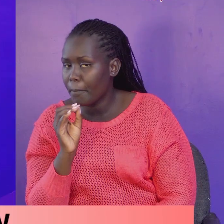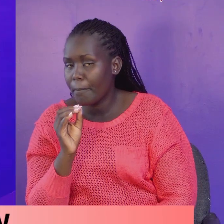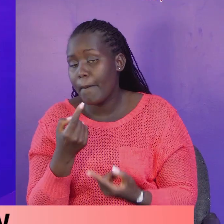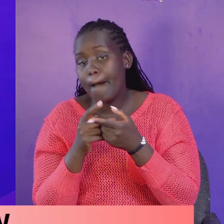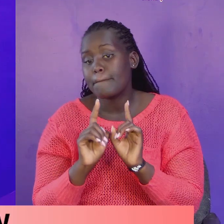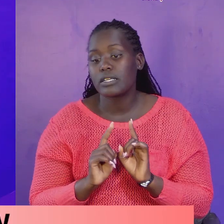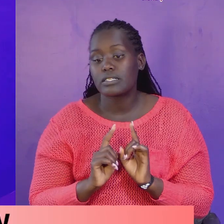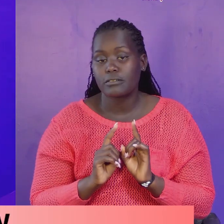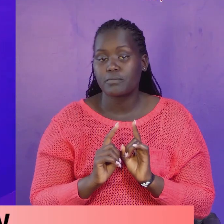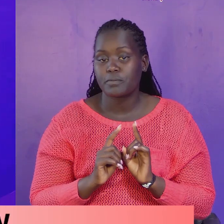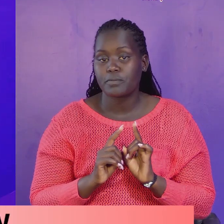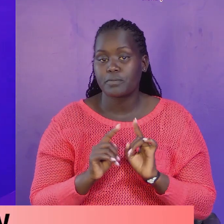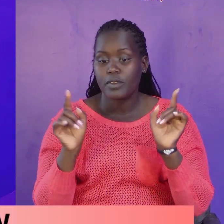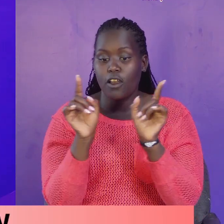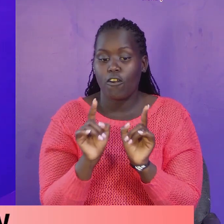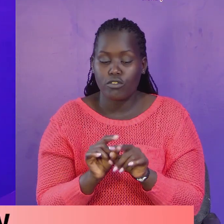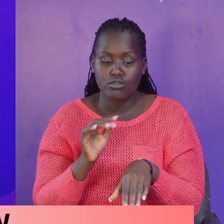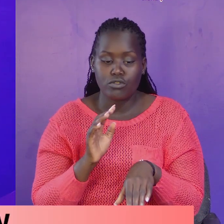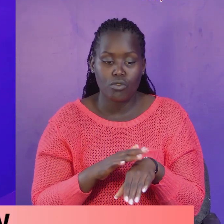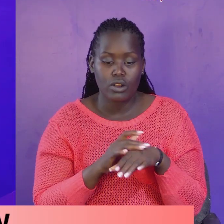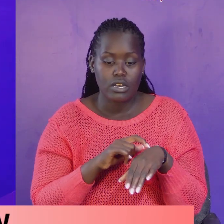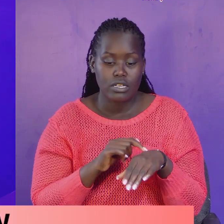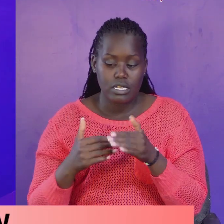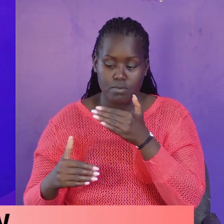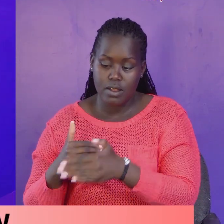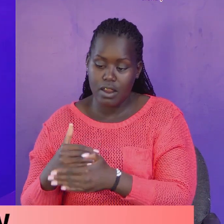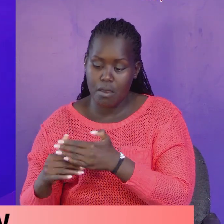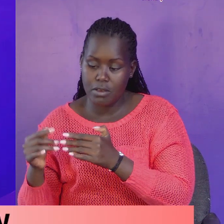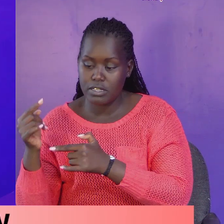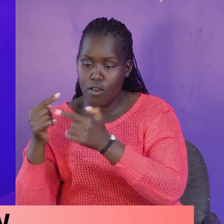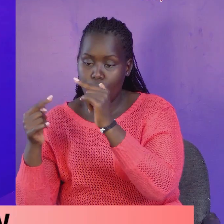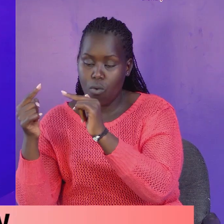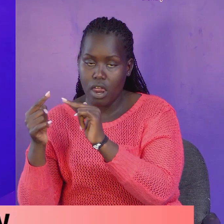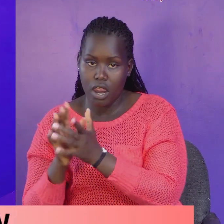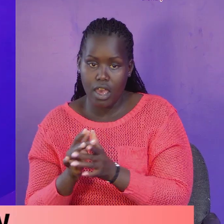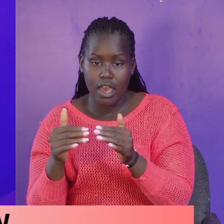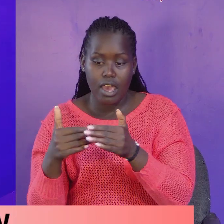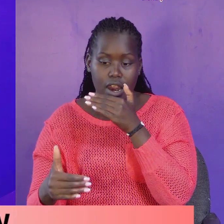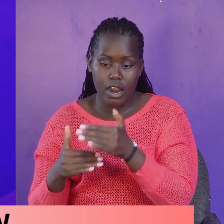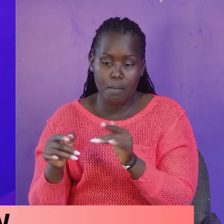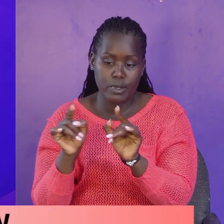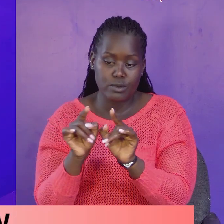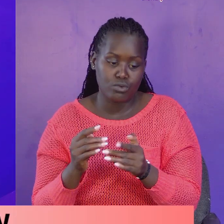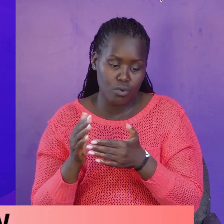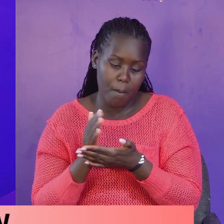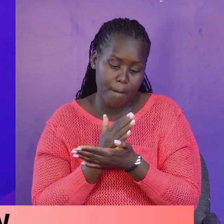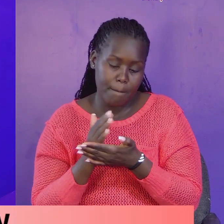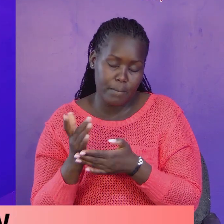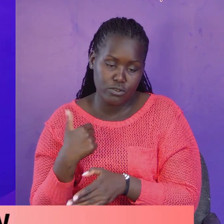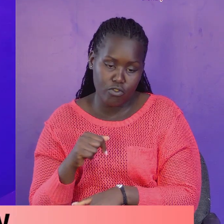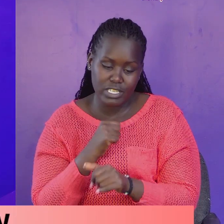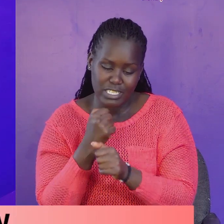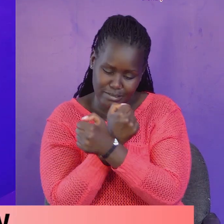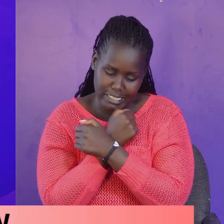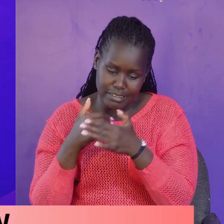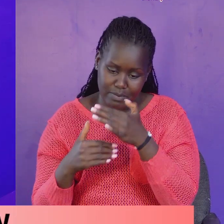but it is also good when our neighbors win. The neighbors are also part of us, and we love the neighbors. And when